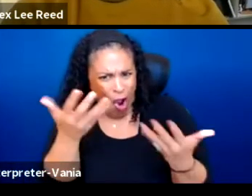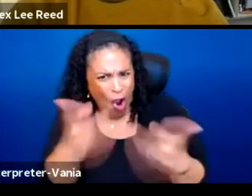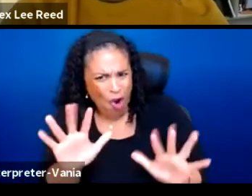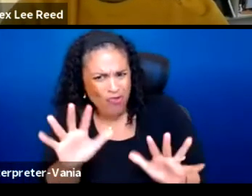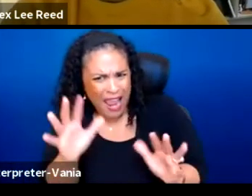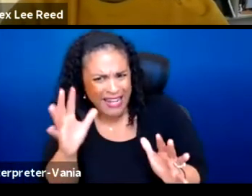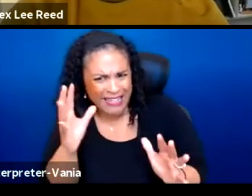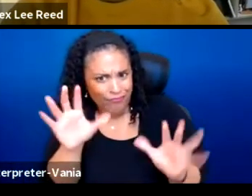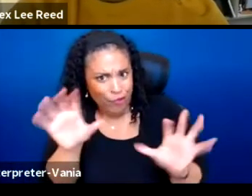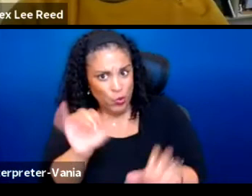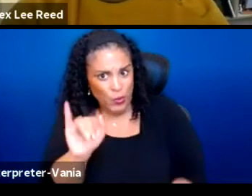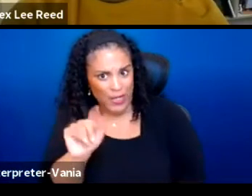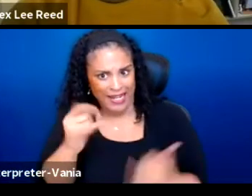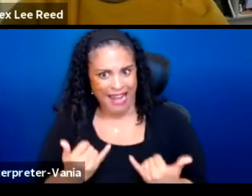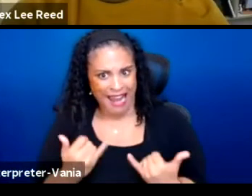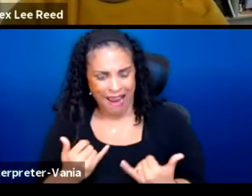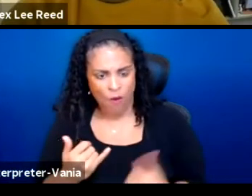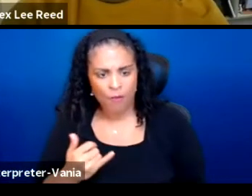think